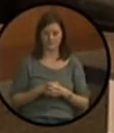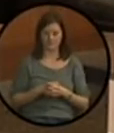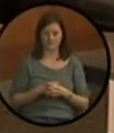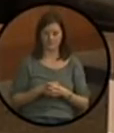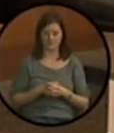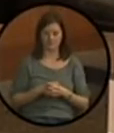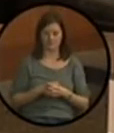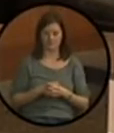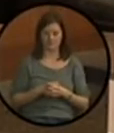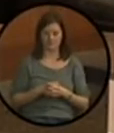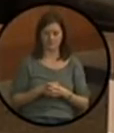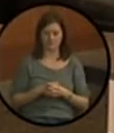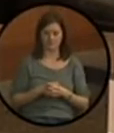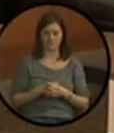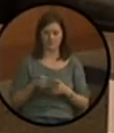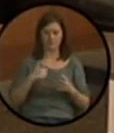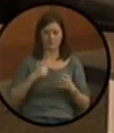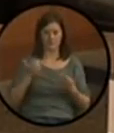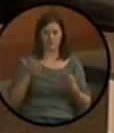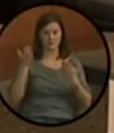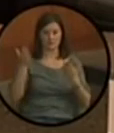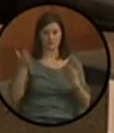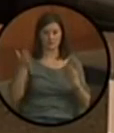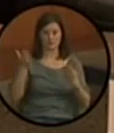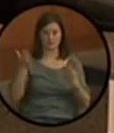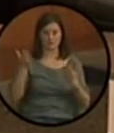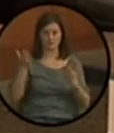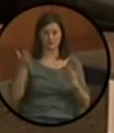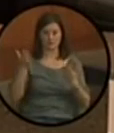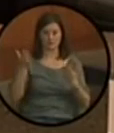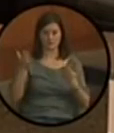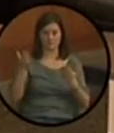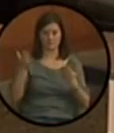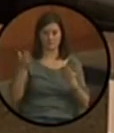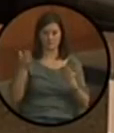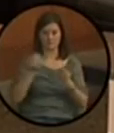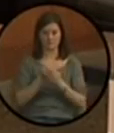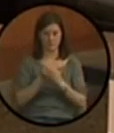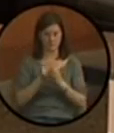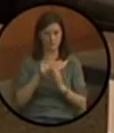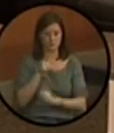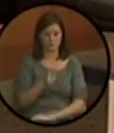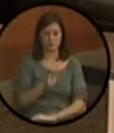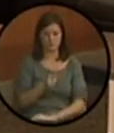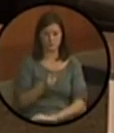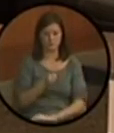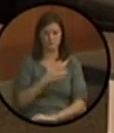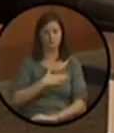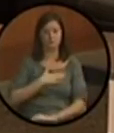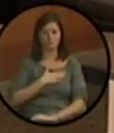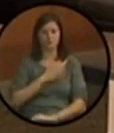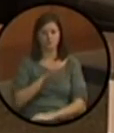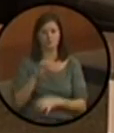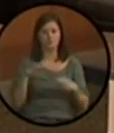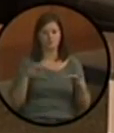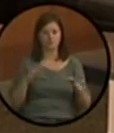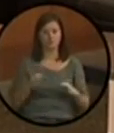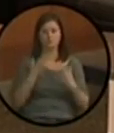So recommend the expenditure to you and appreciate that explanation,